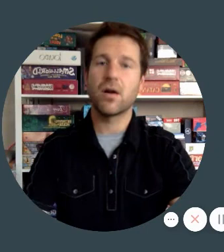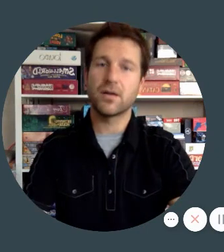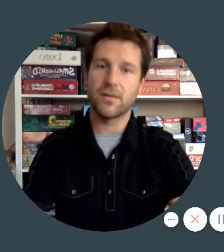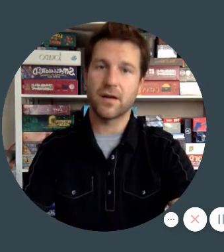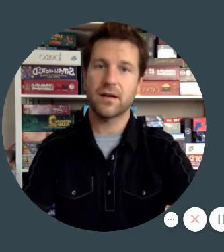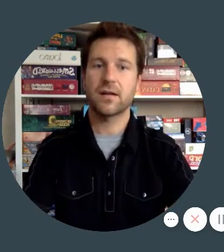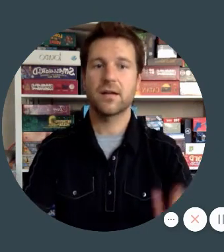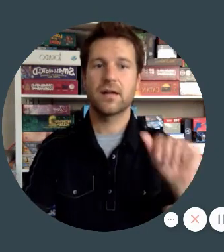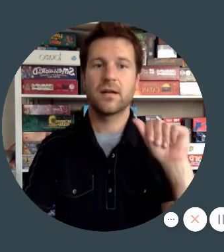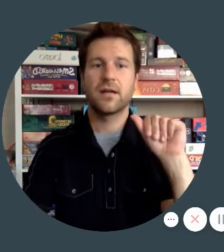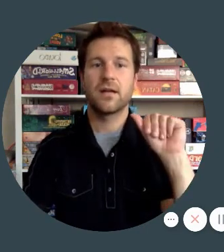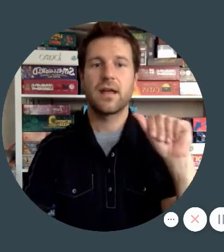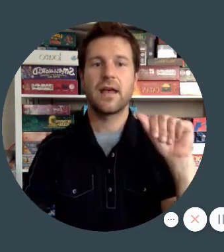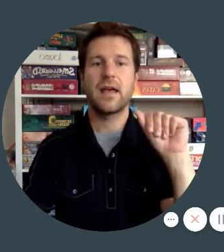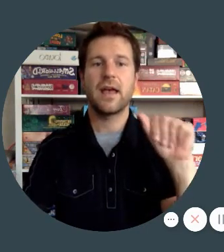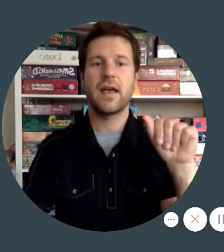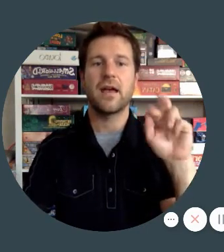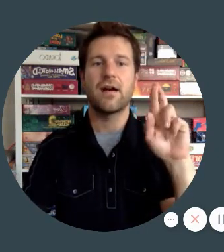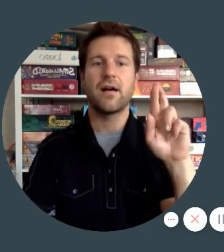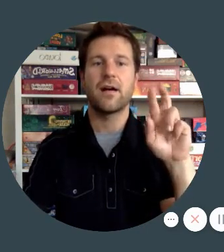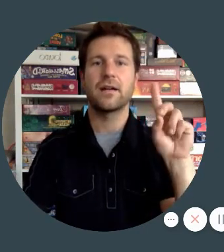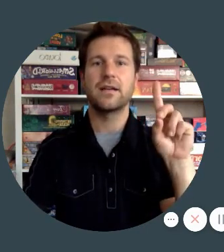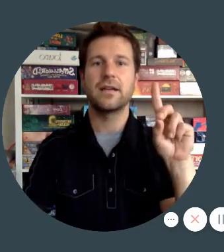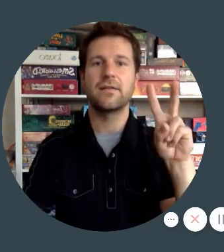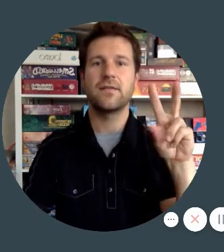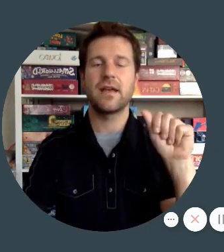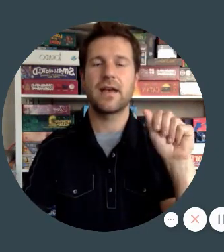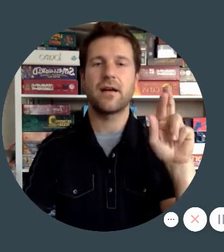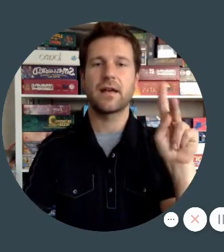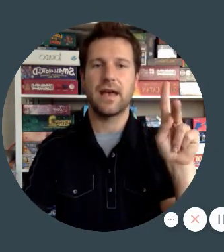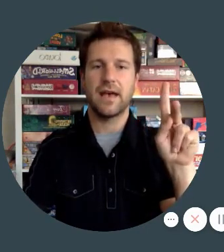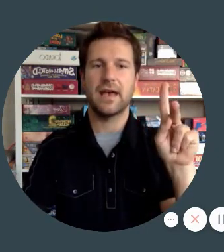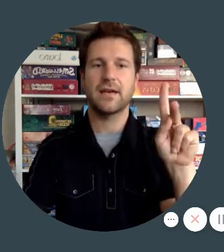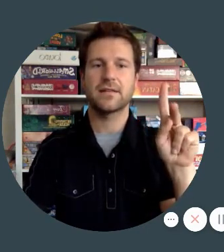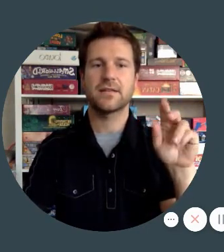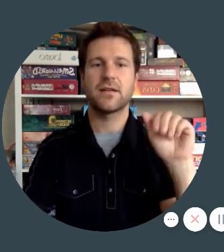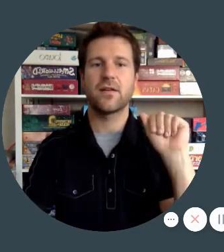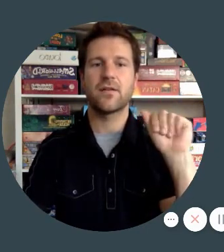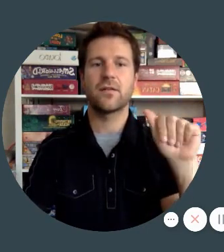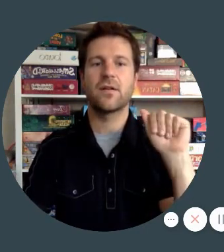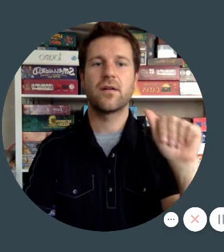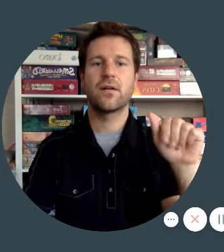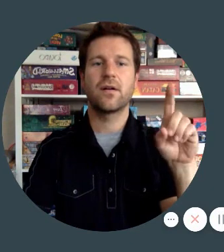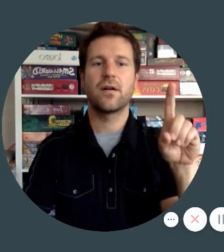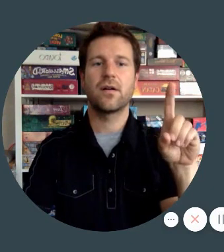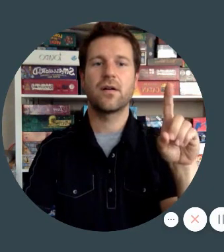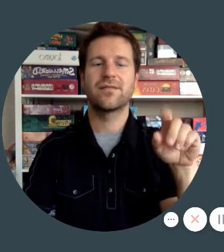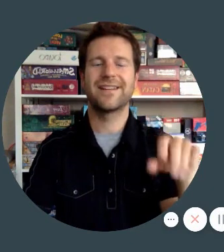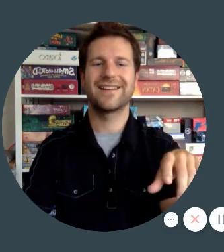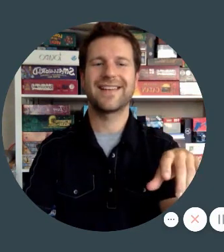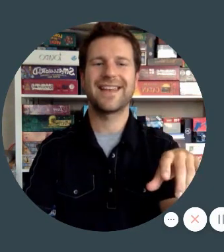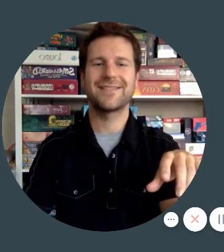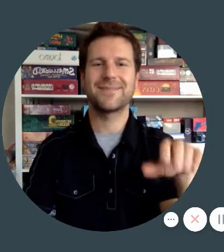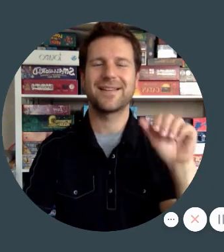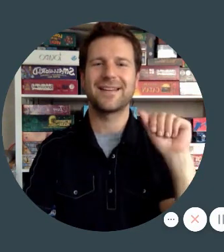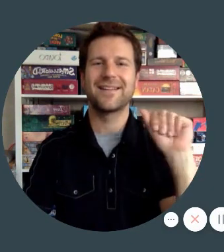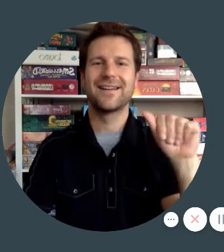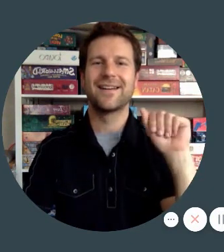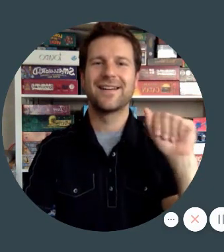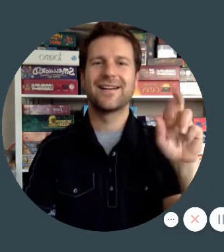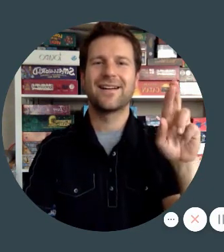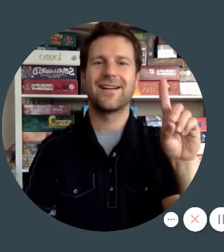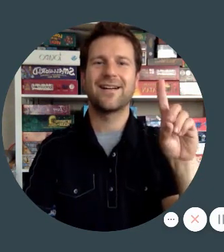example, aardvark, A-A-R-D-V-A-R-K, so you'd go I can't even spell